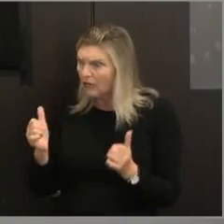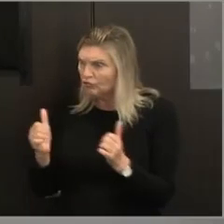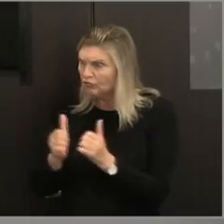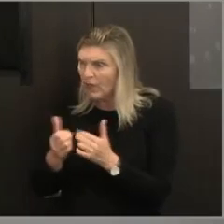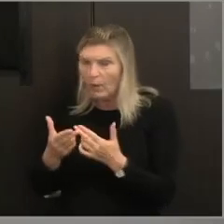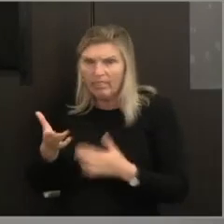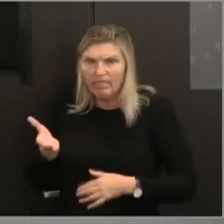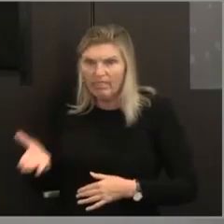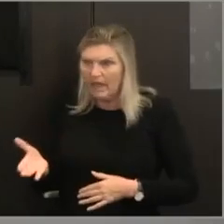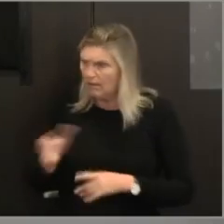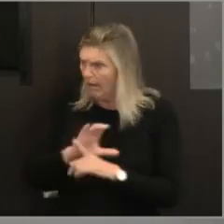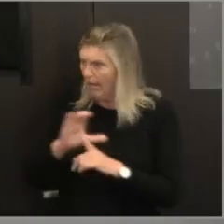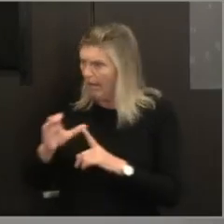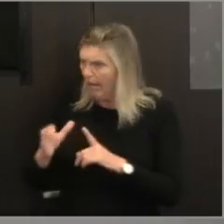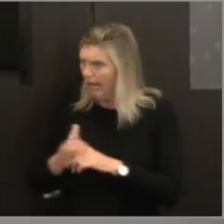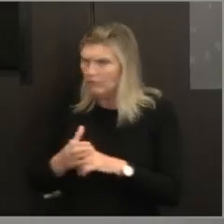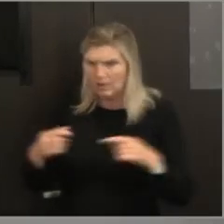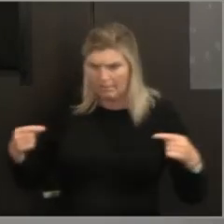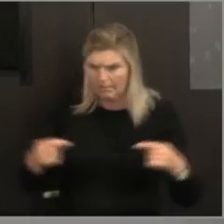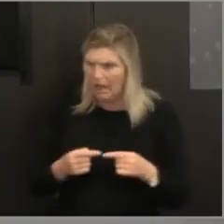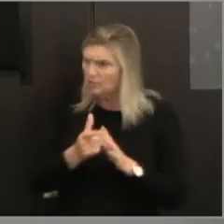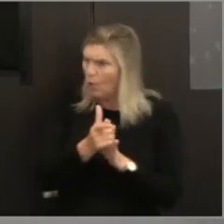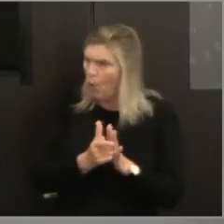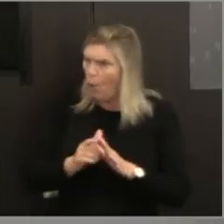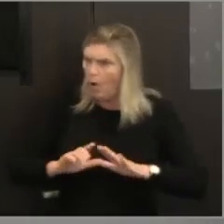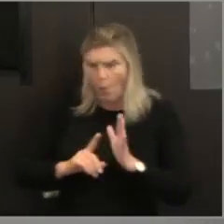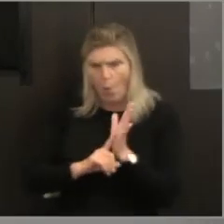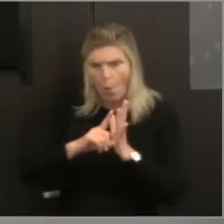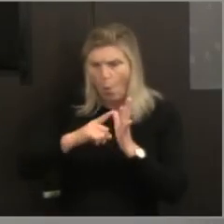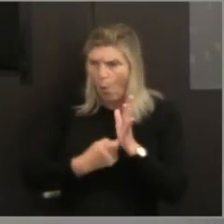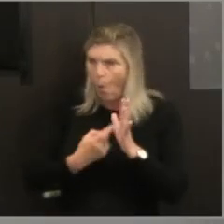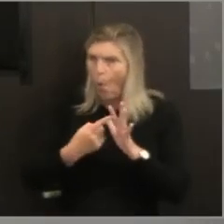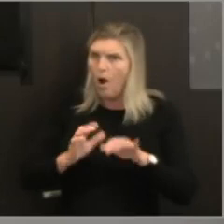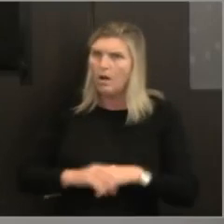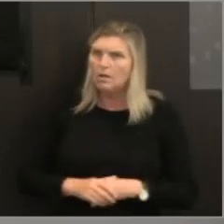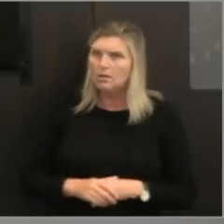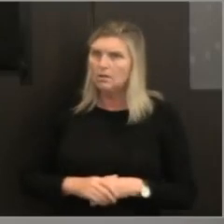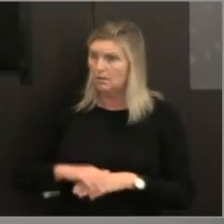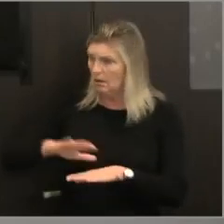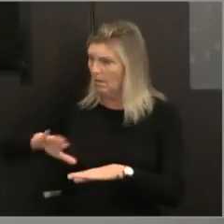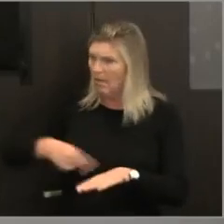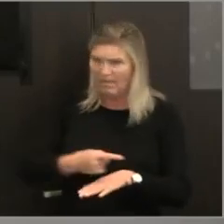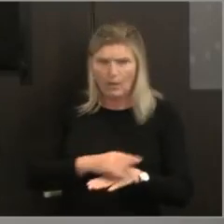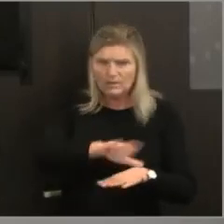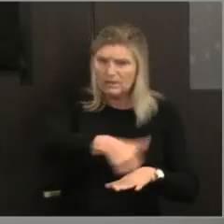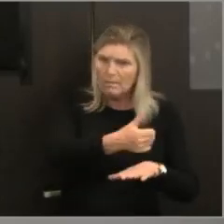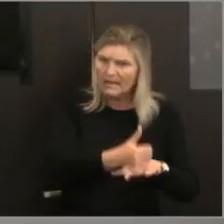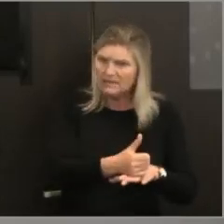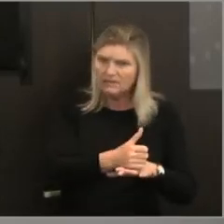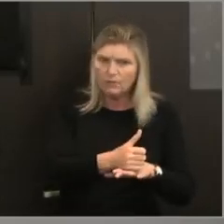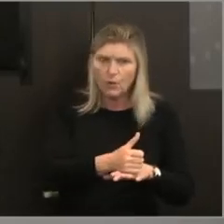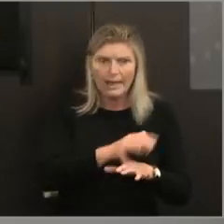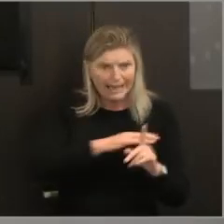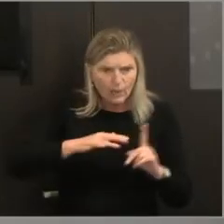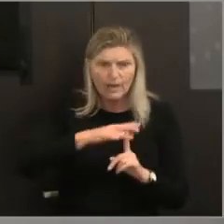not only contrary to law, but also the very base upon which iwi and hapu society